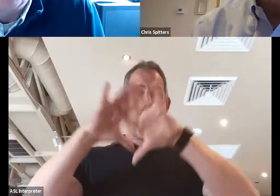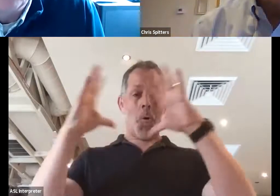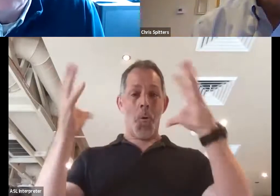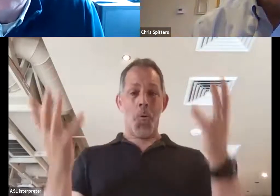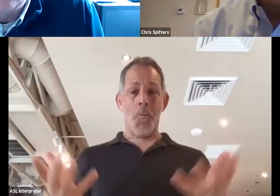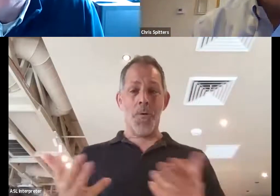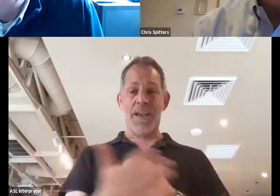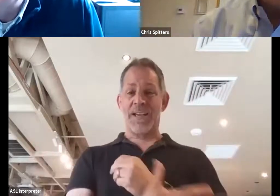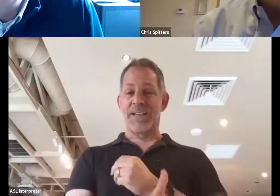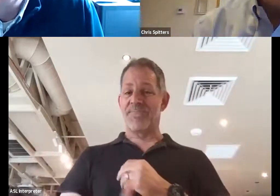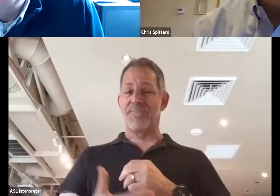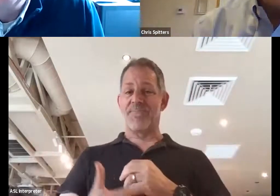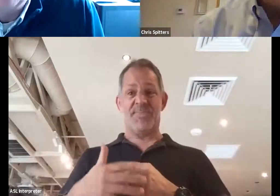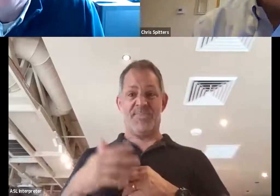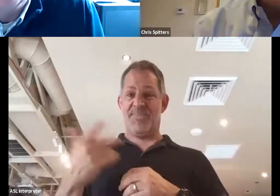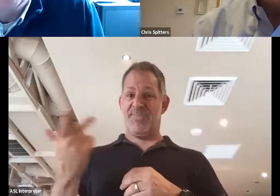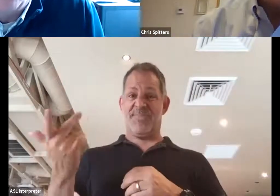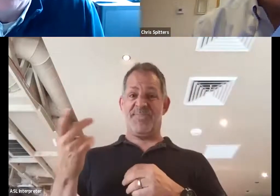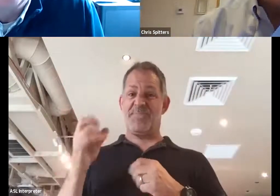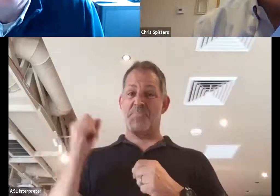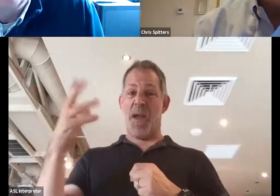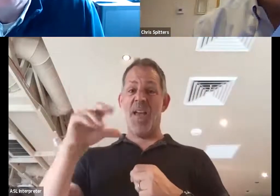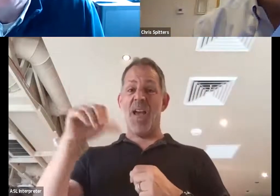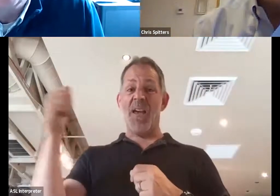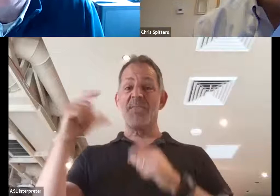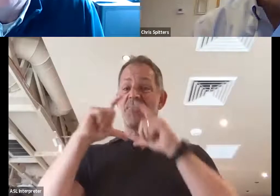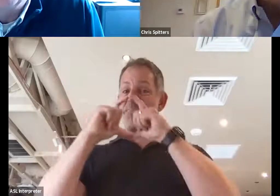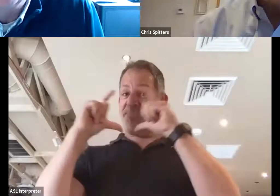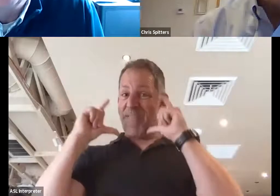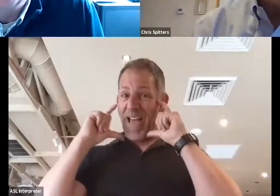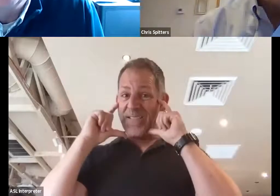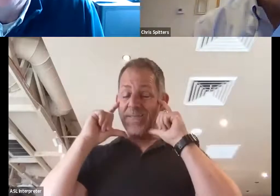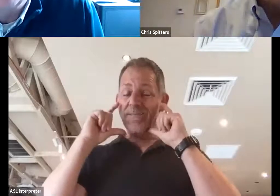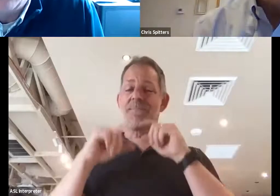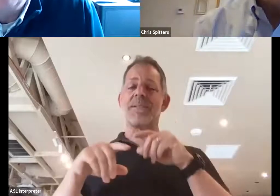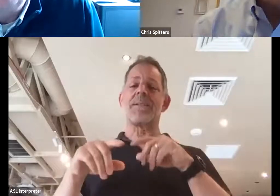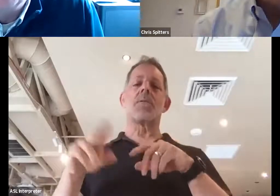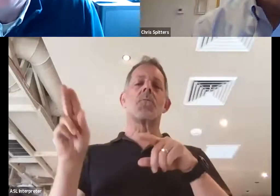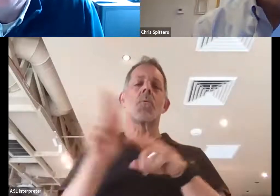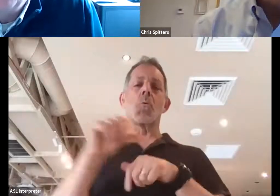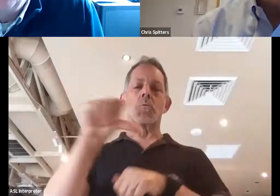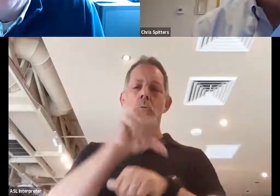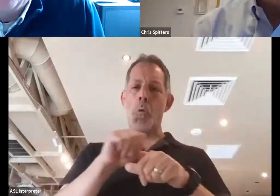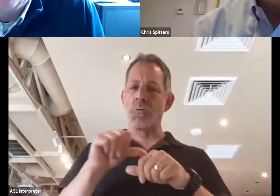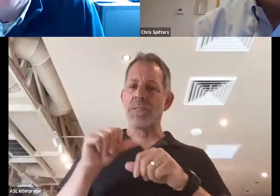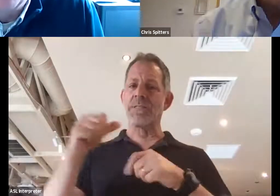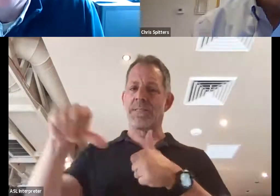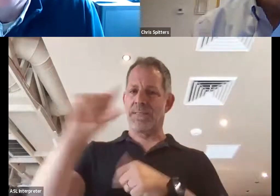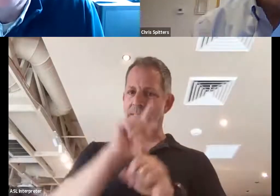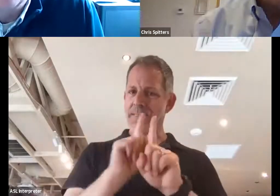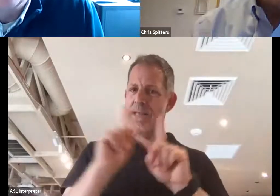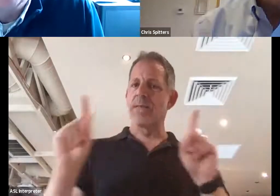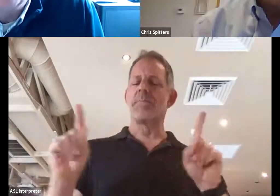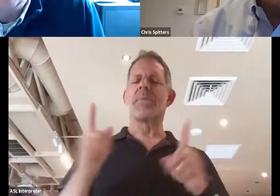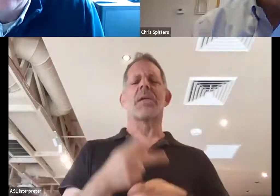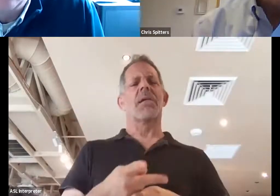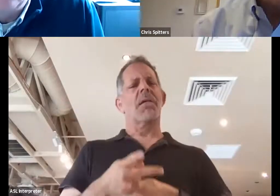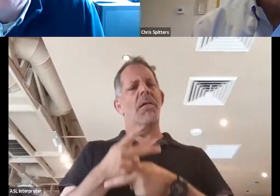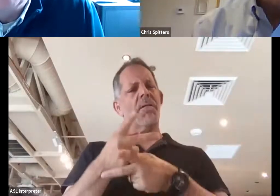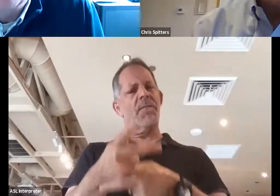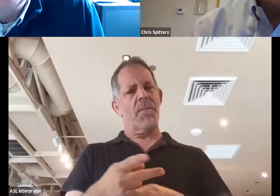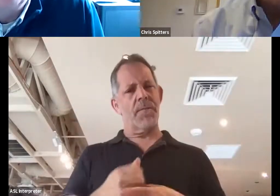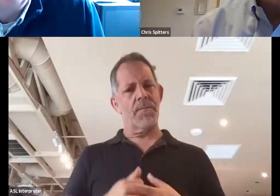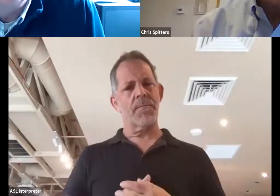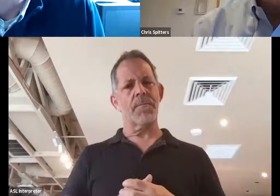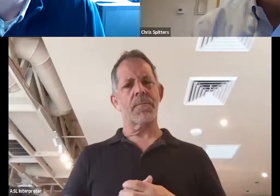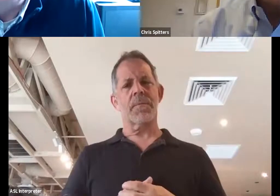social distancing and taking those precautions can really help us turn this thing around. But we've just got to keep